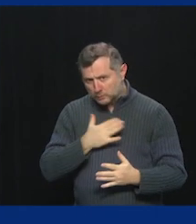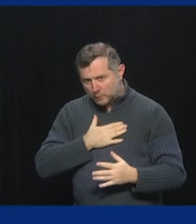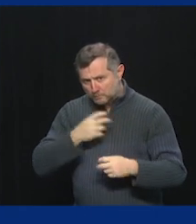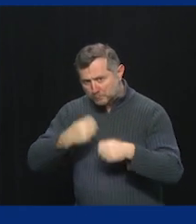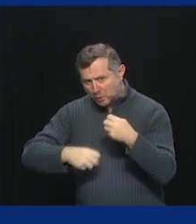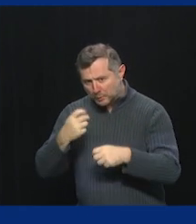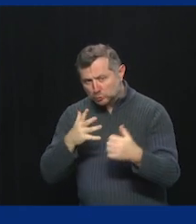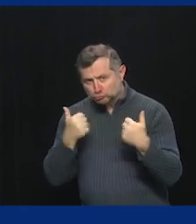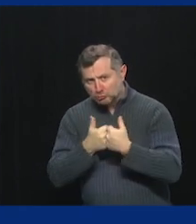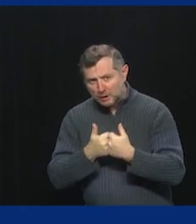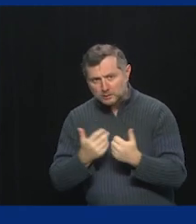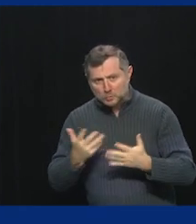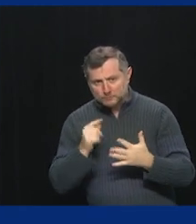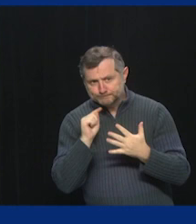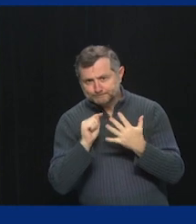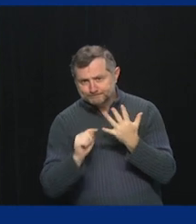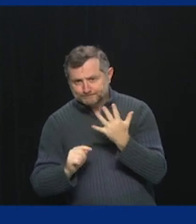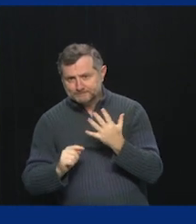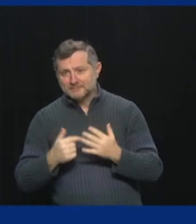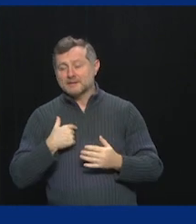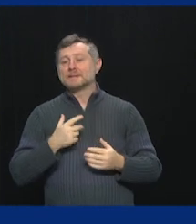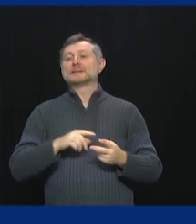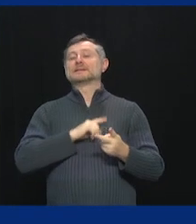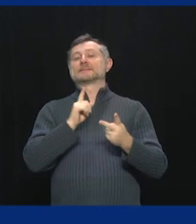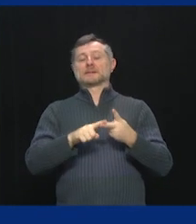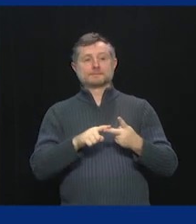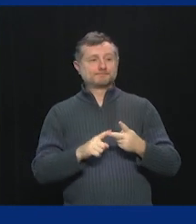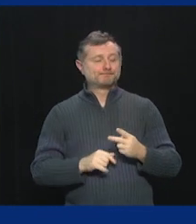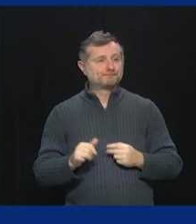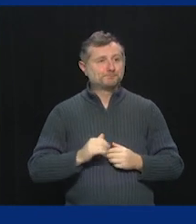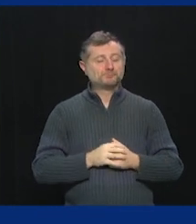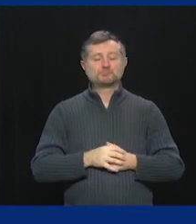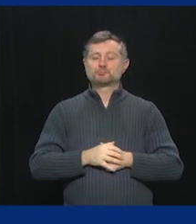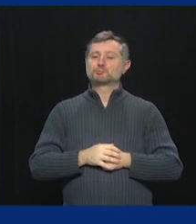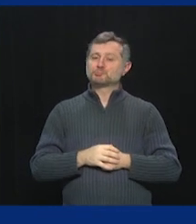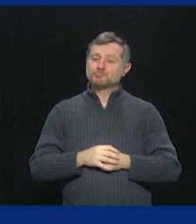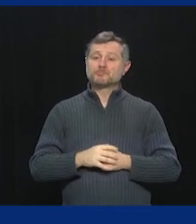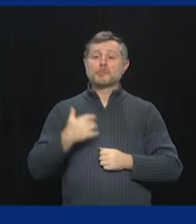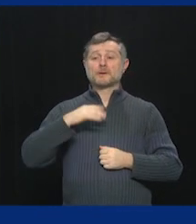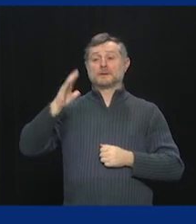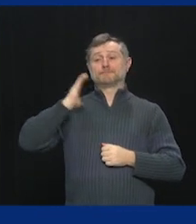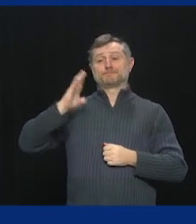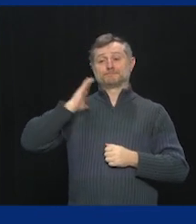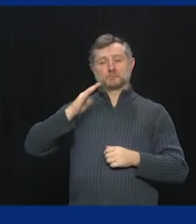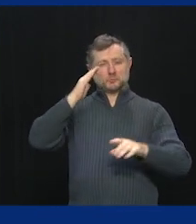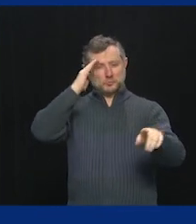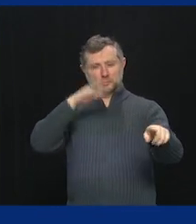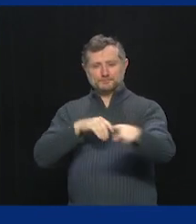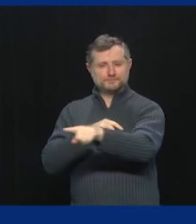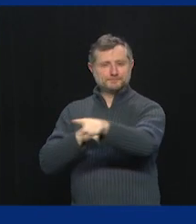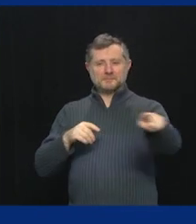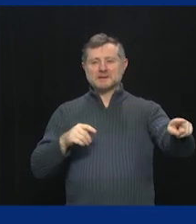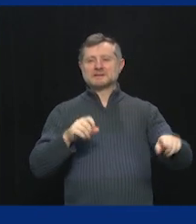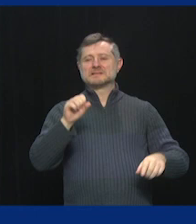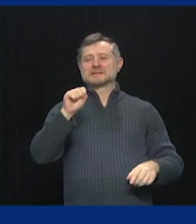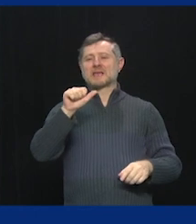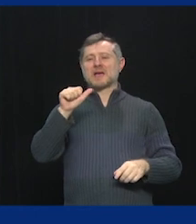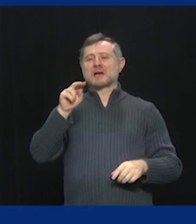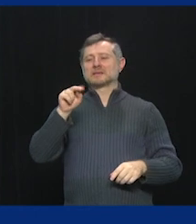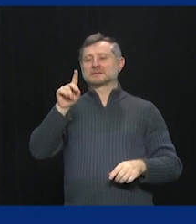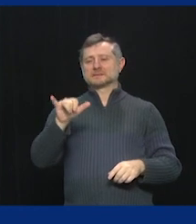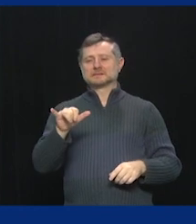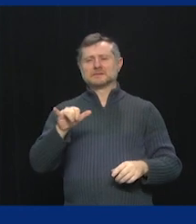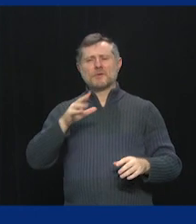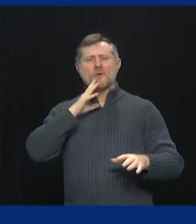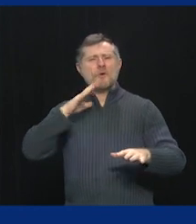Next, what happened, unlike what we saw with coastal storms, and we build back tremendous resiliency after Superstorm Sandy. Yes,